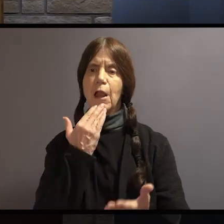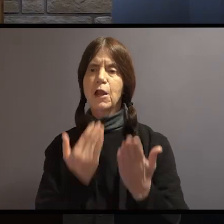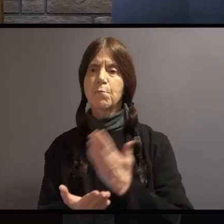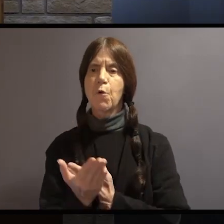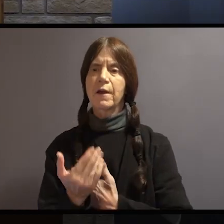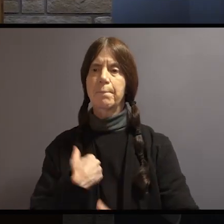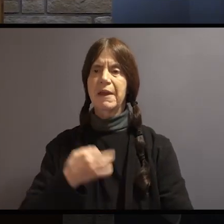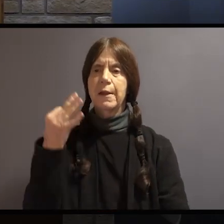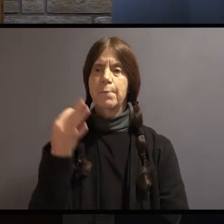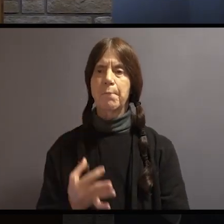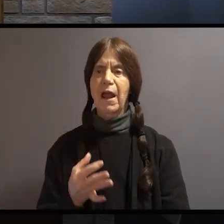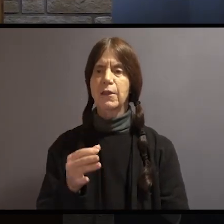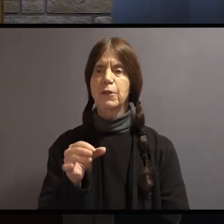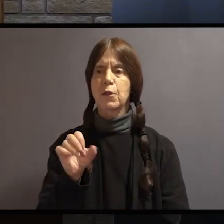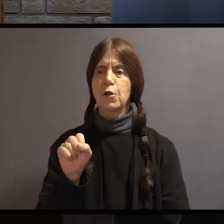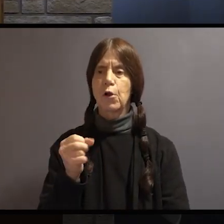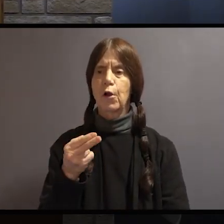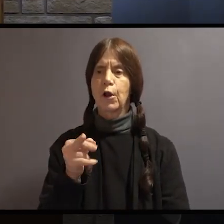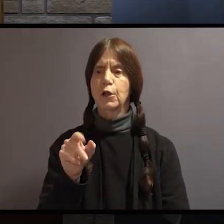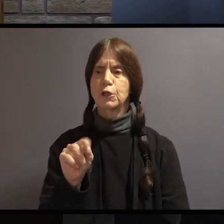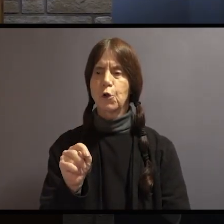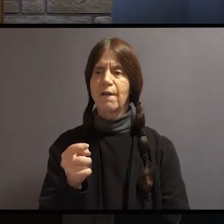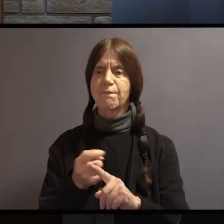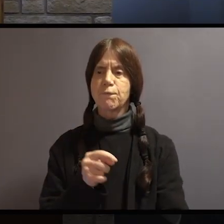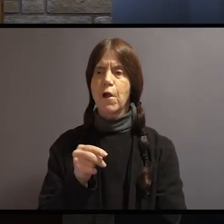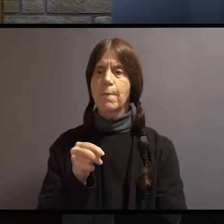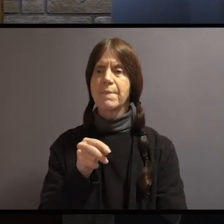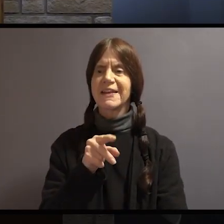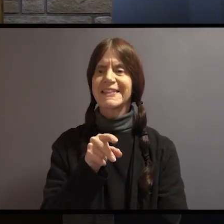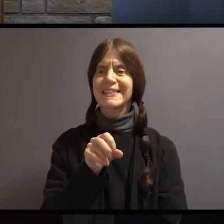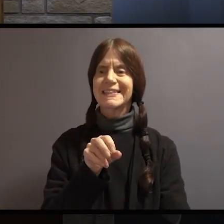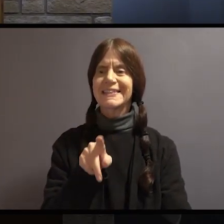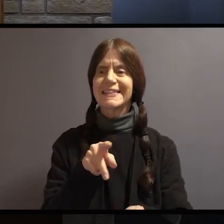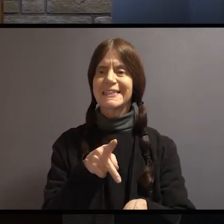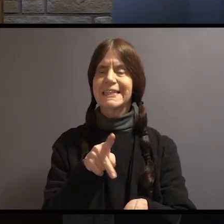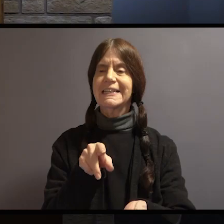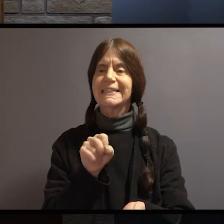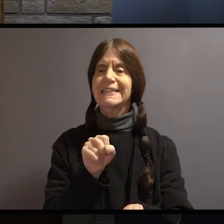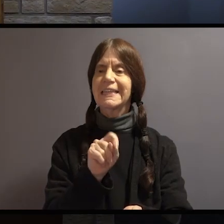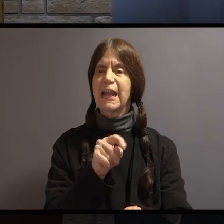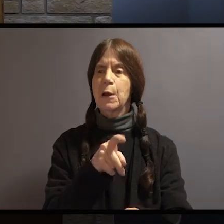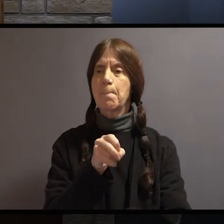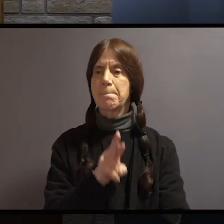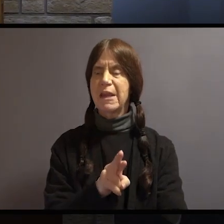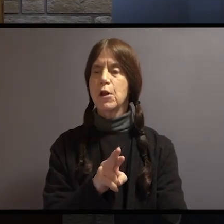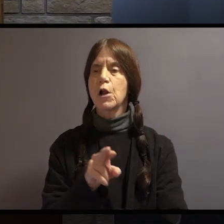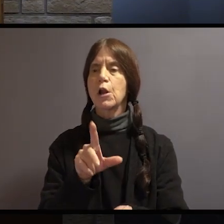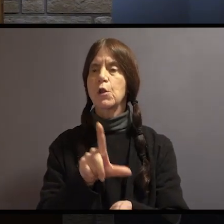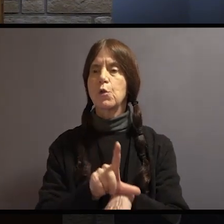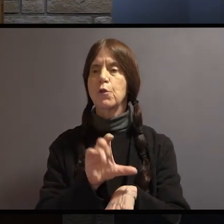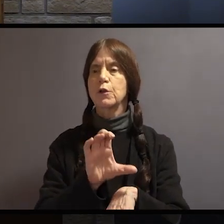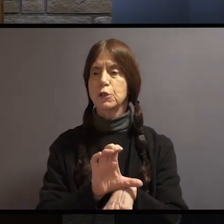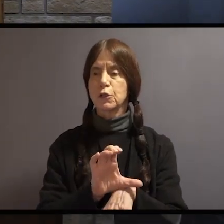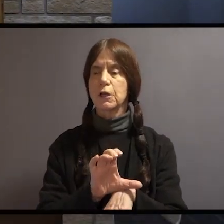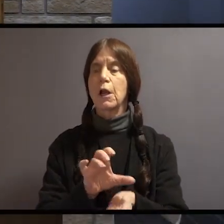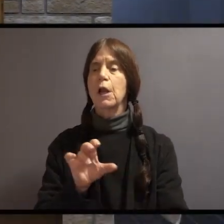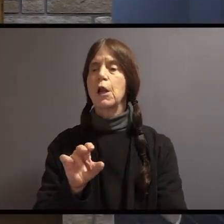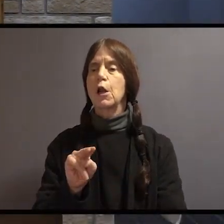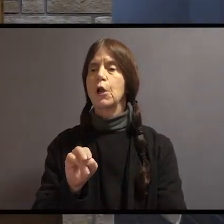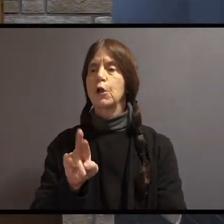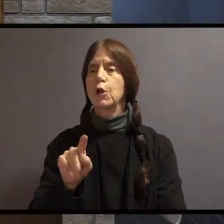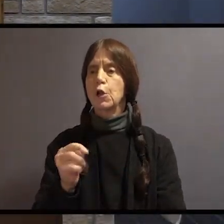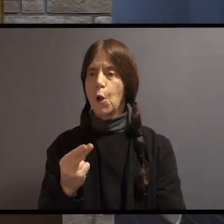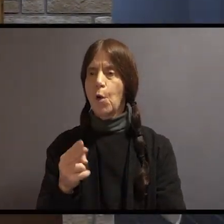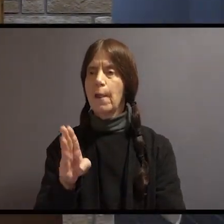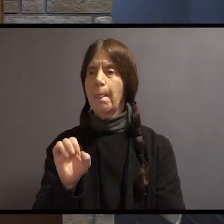Good morning. I'm Pastor Lawson Short from St. Peter Lutheran Church in North Bend, Nebraska. In the name